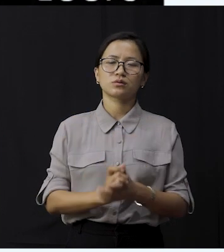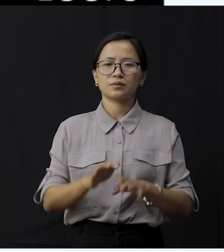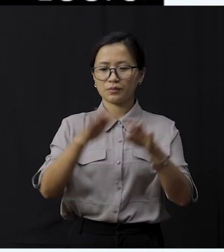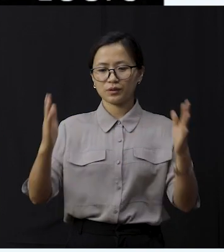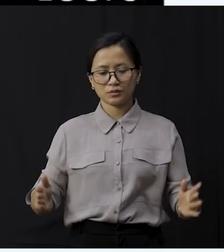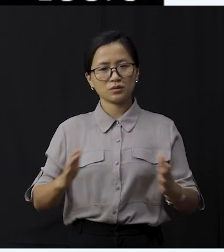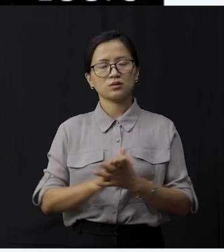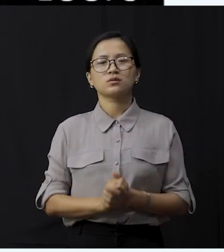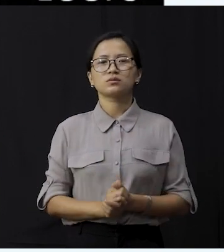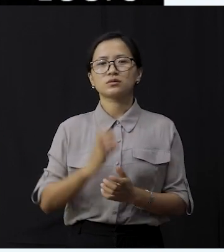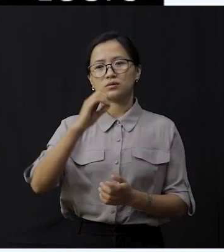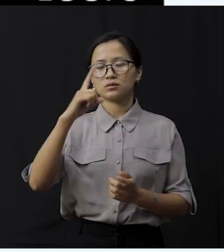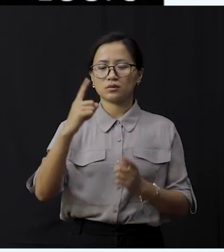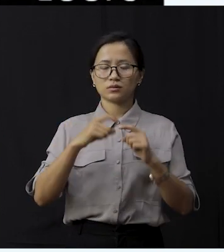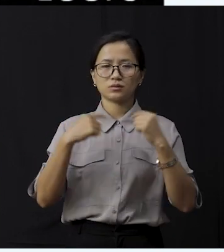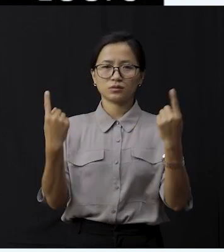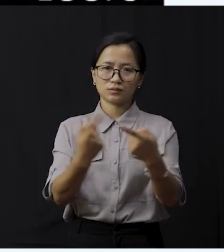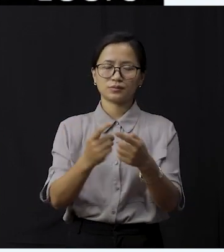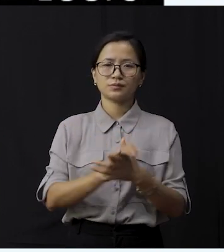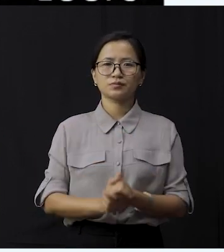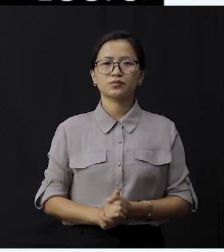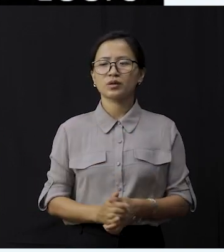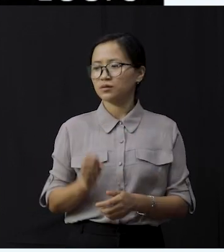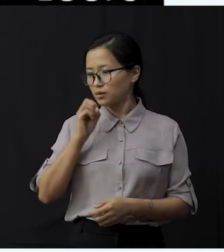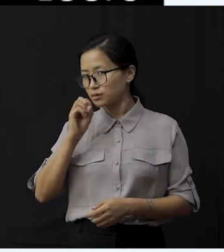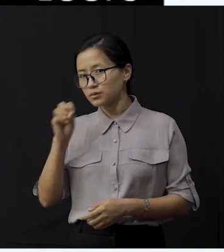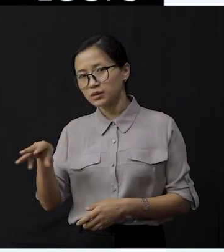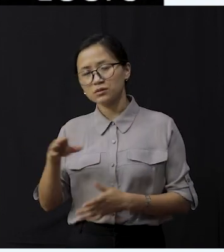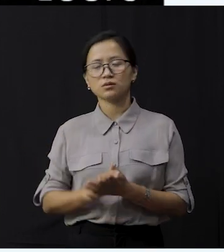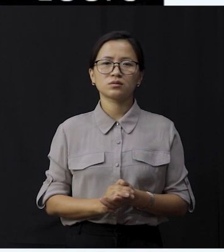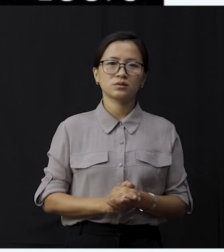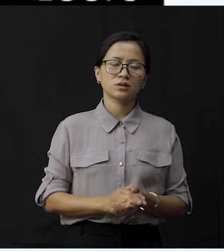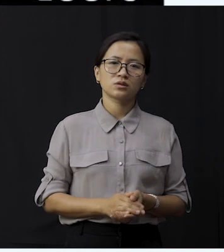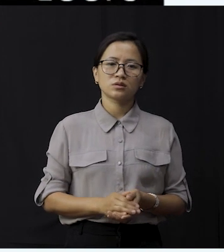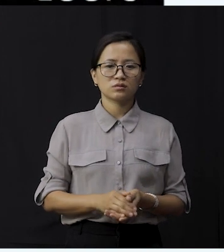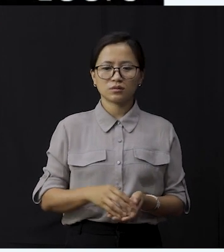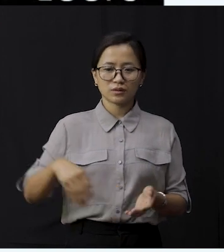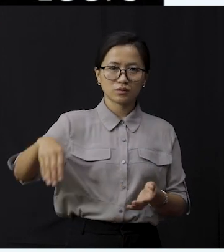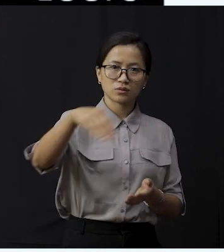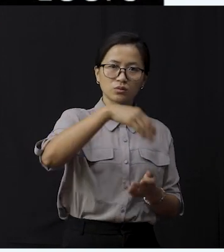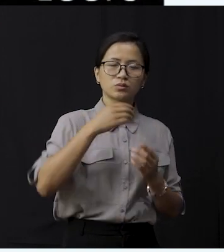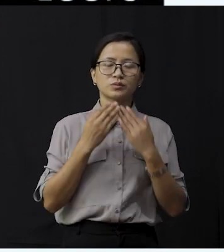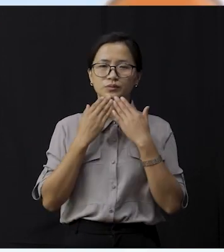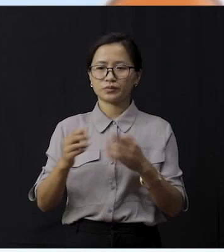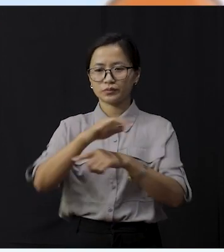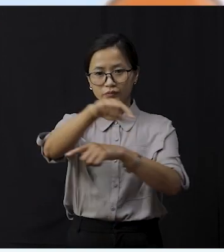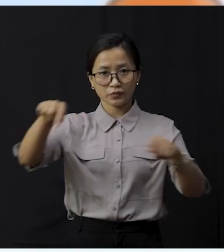and the desks in the classrooms. And we should not spit or litter the school compound.